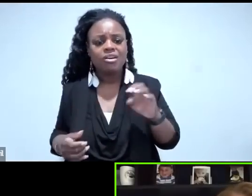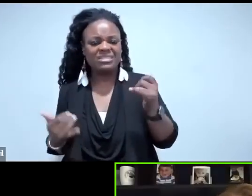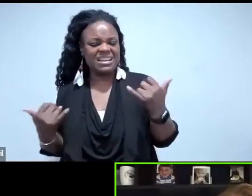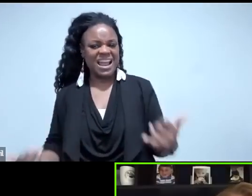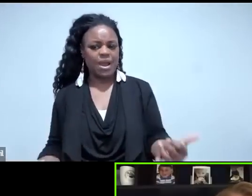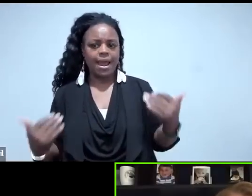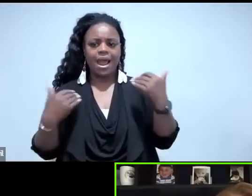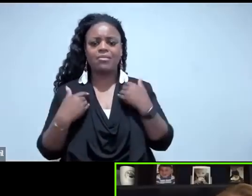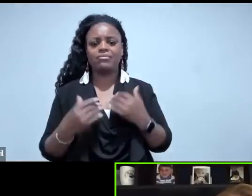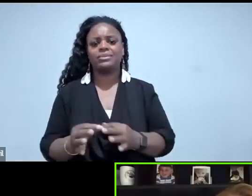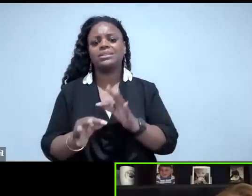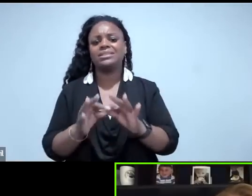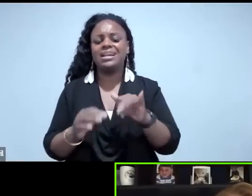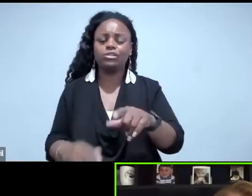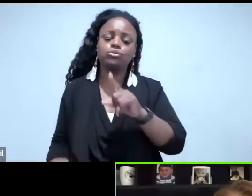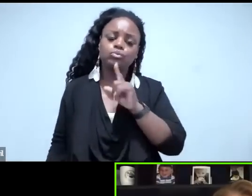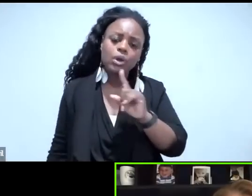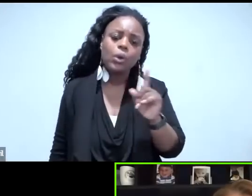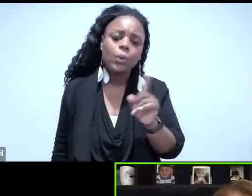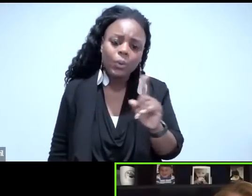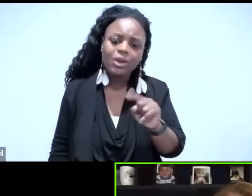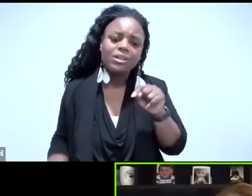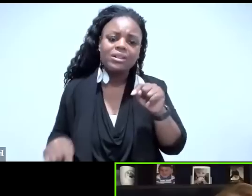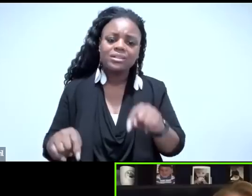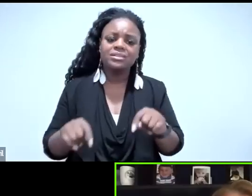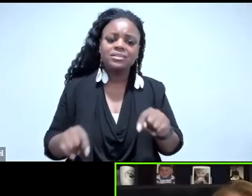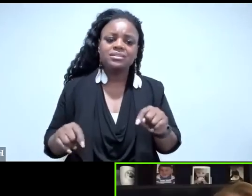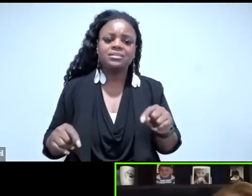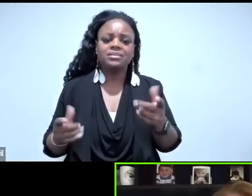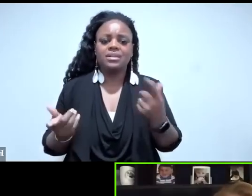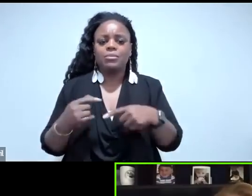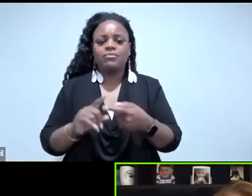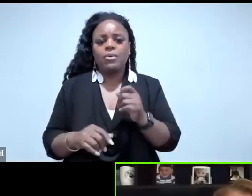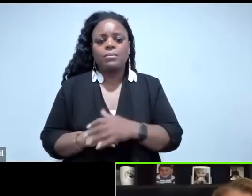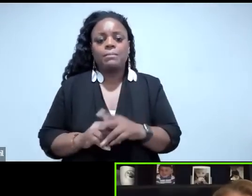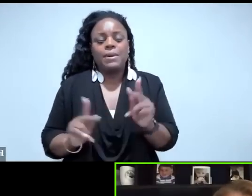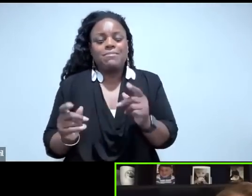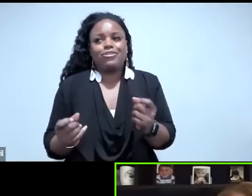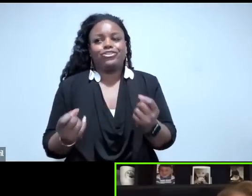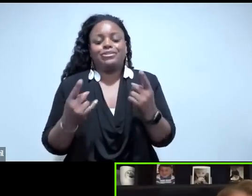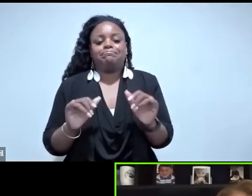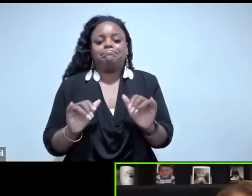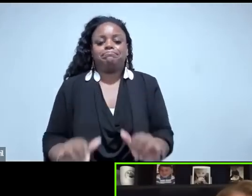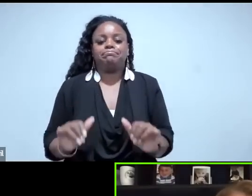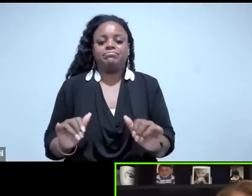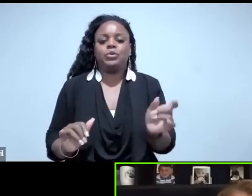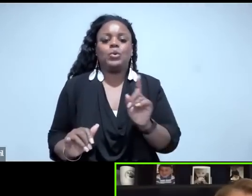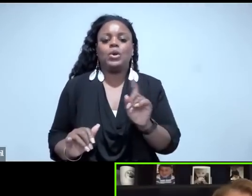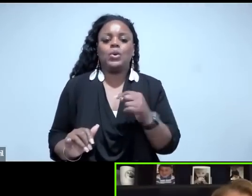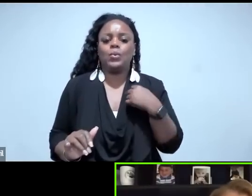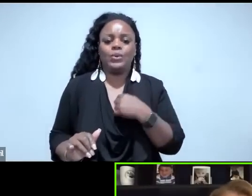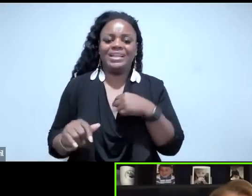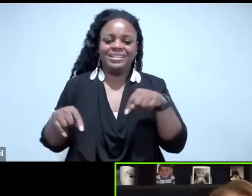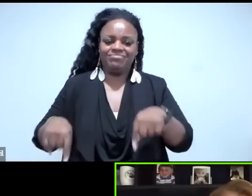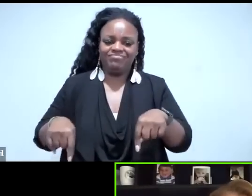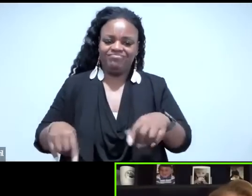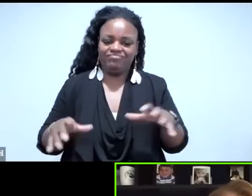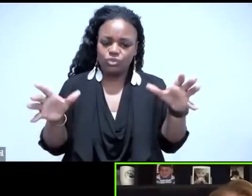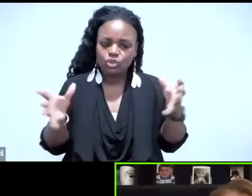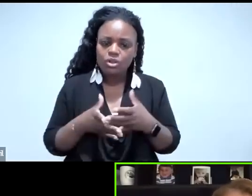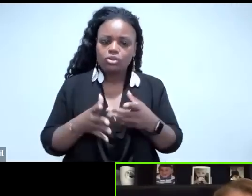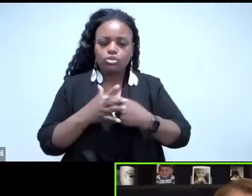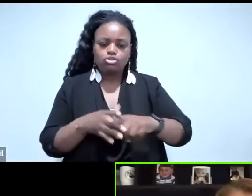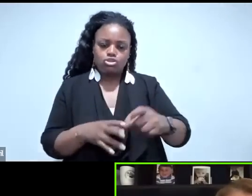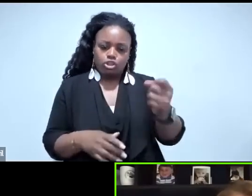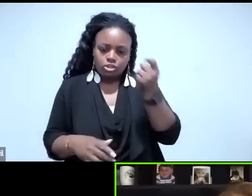people understand that we are in this together. They're starting to understand that we're a working class. They are starting to understand that we don't just live in a